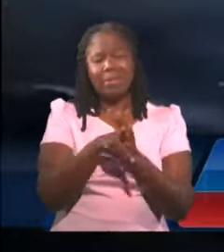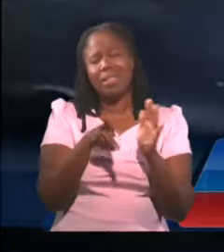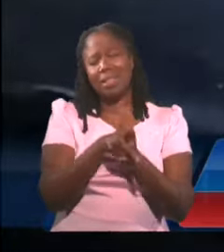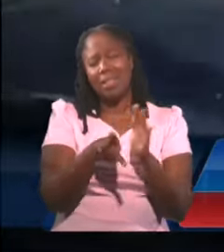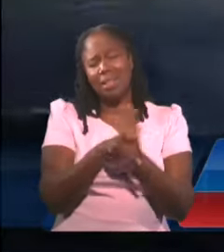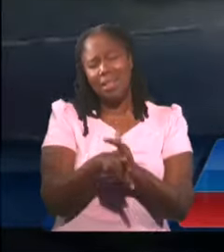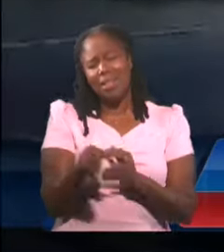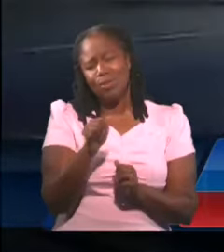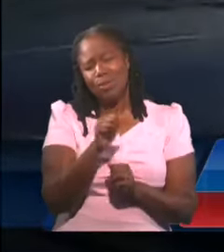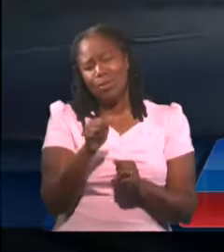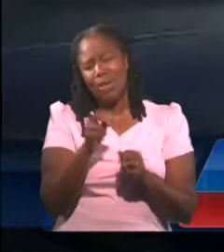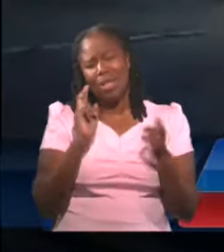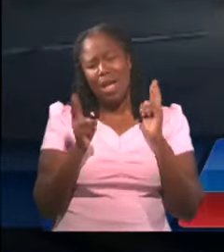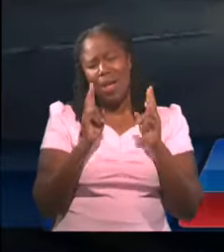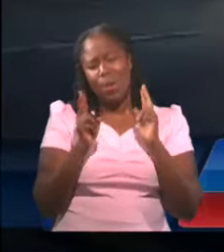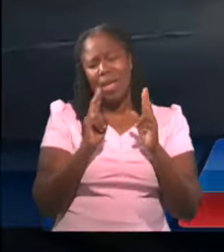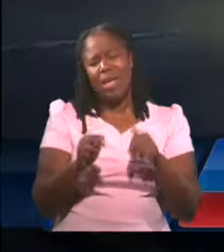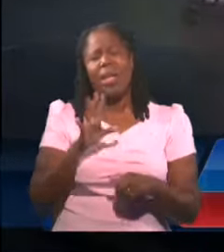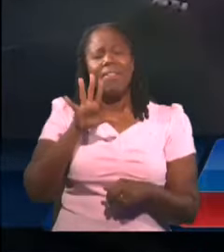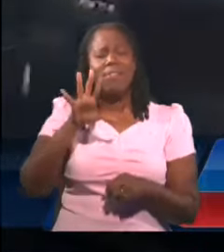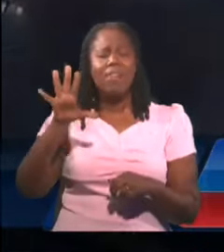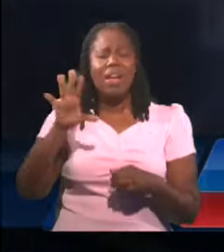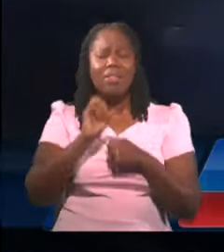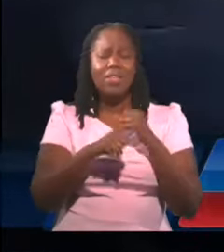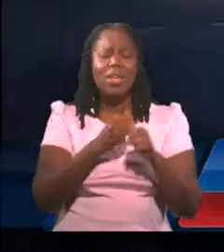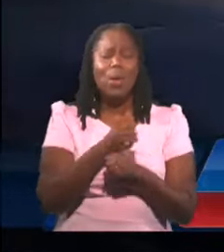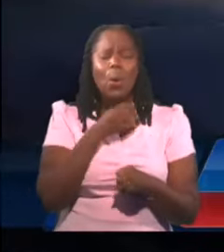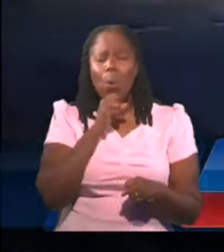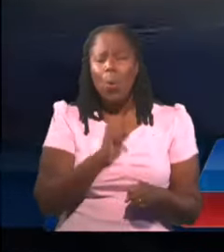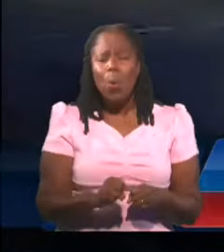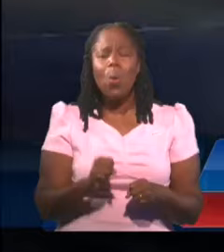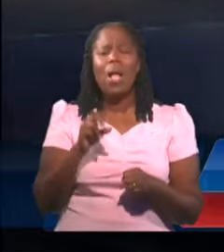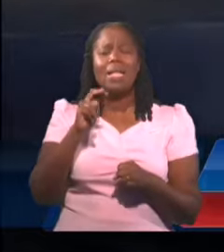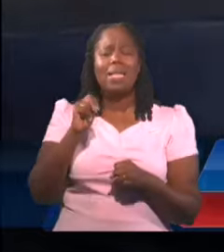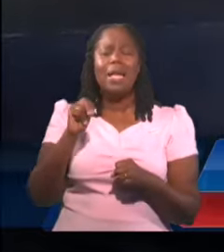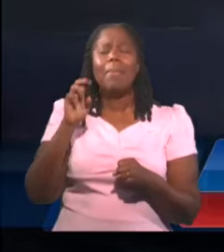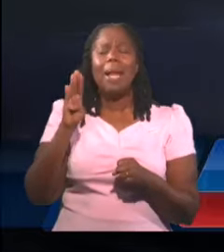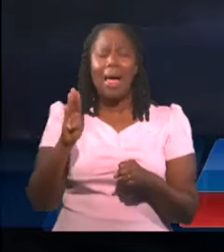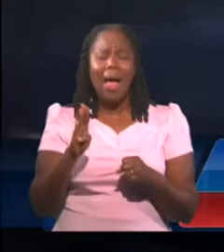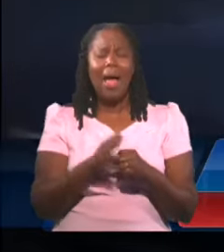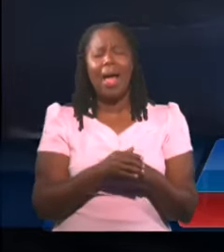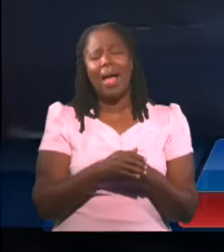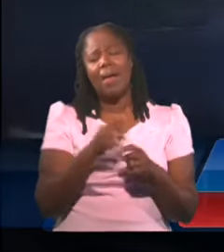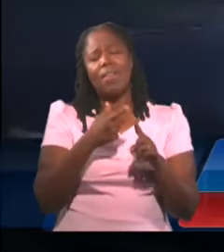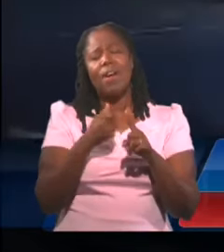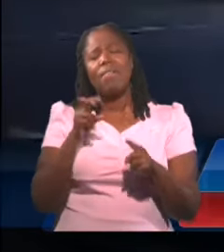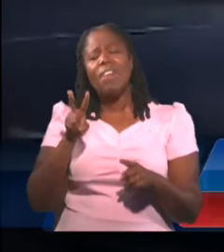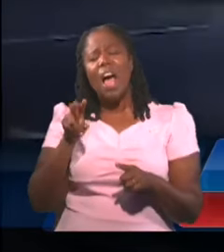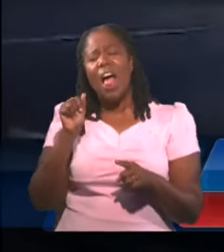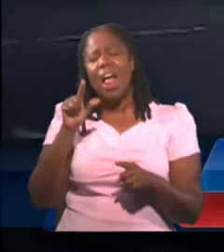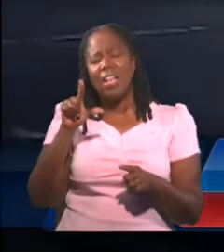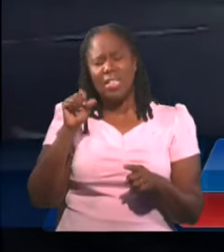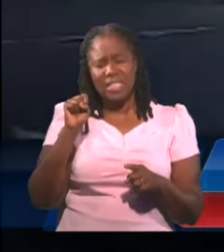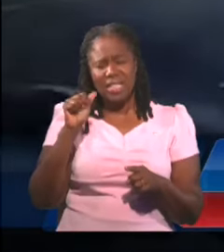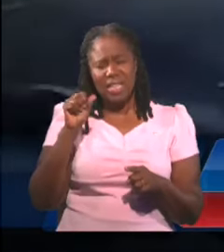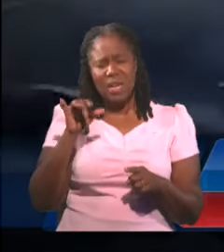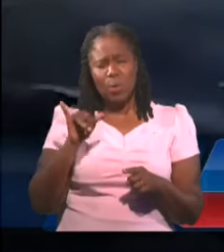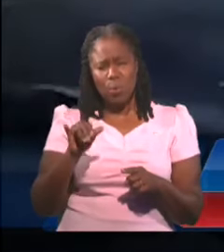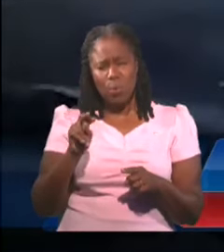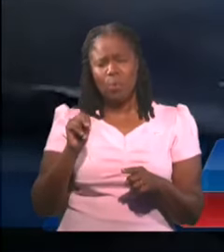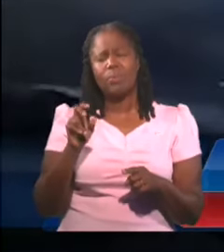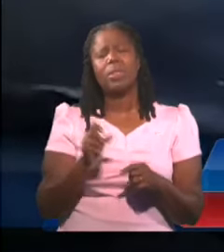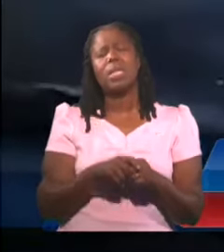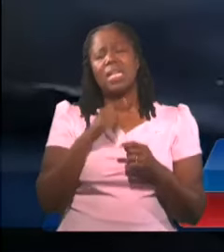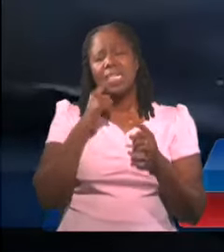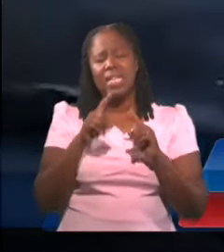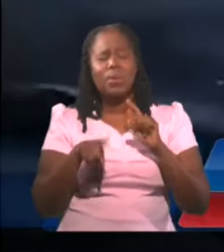as 55-year-old Neil Balai of Eccles Trace in Spring Village, Valsine. According to reports, sometime after 6 a.m., Mr. Balai was